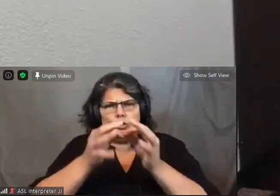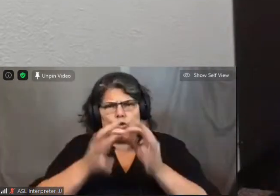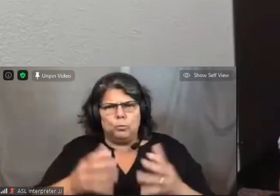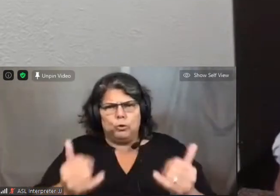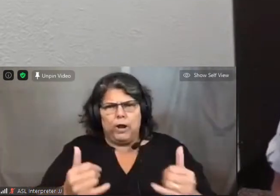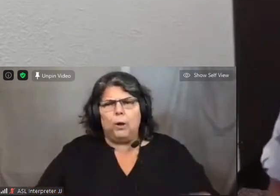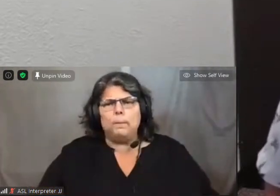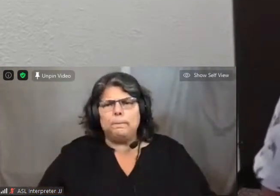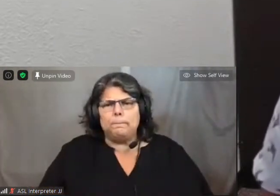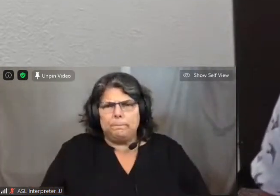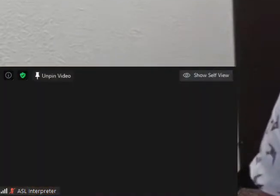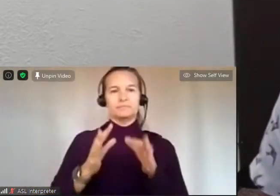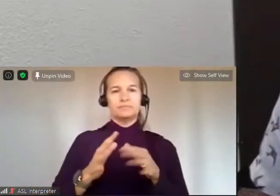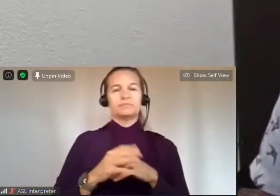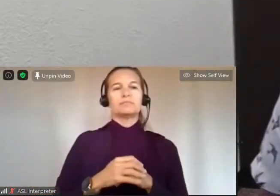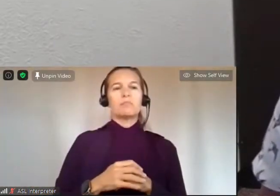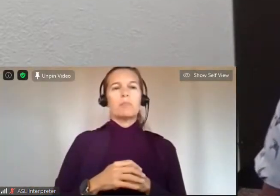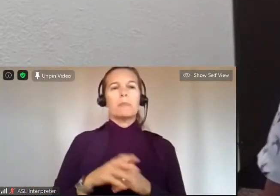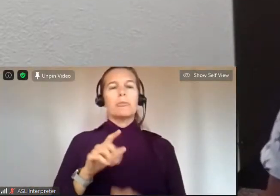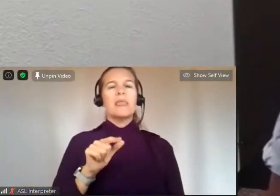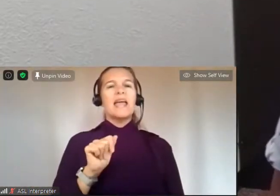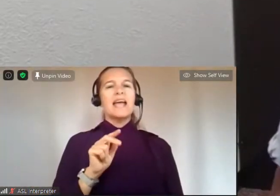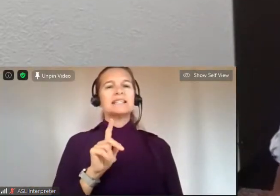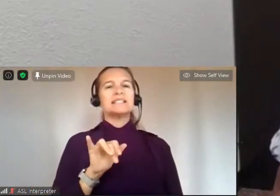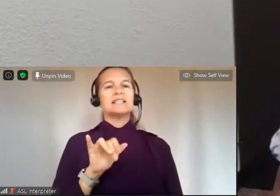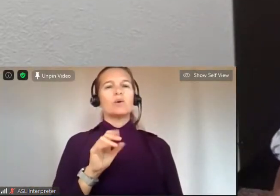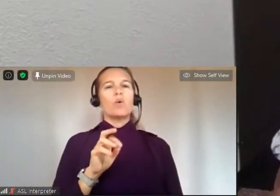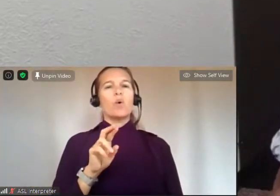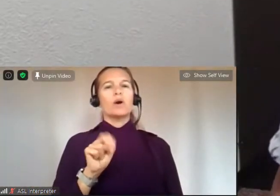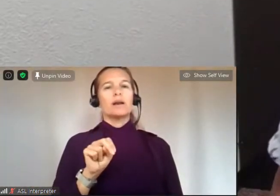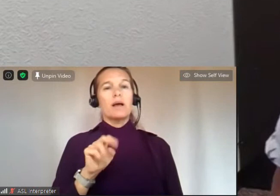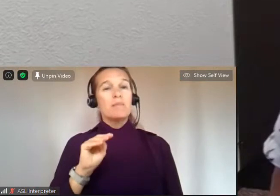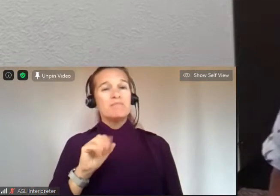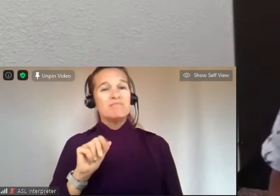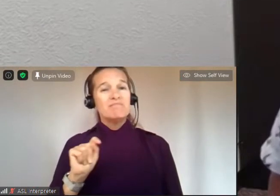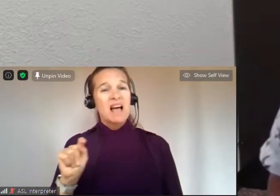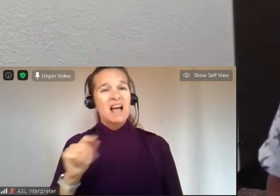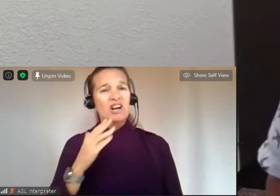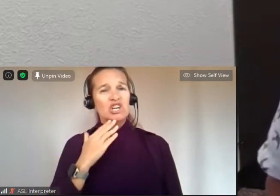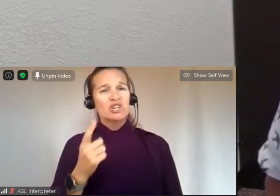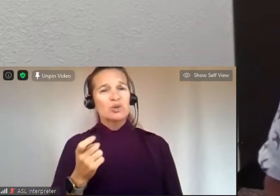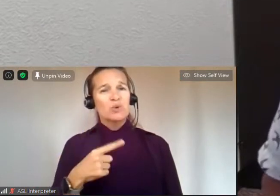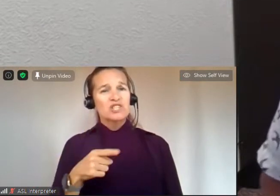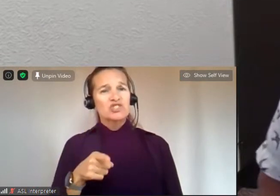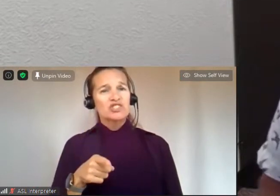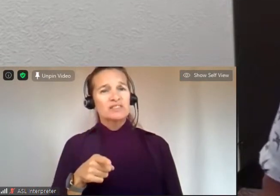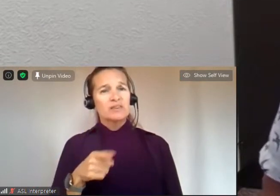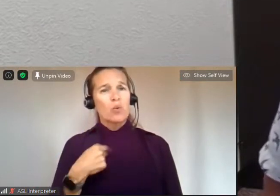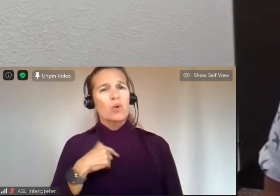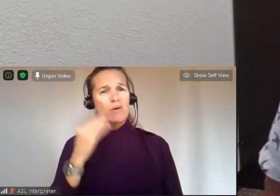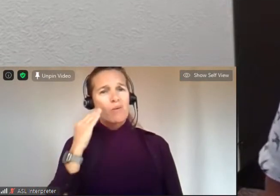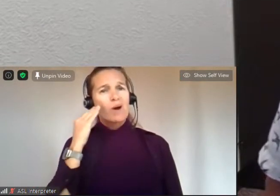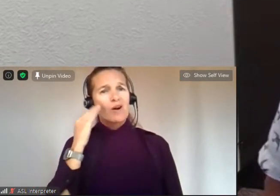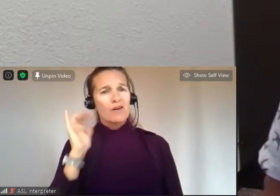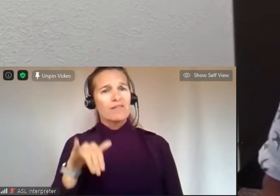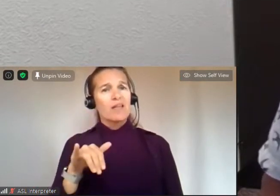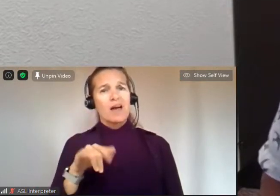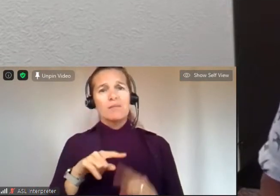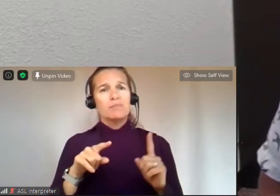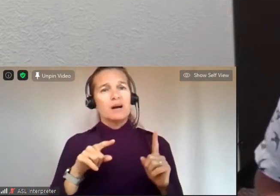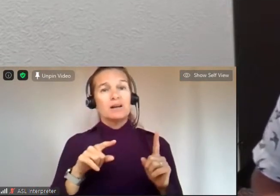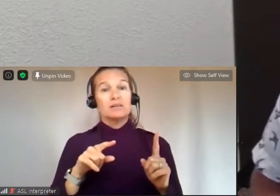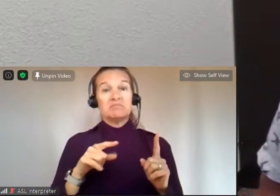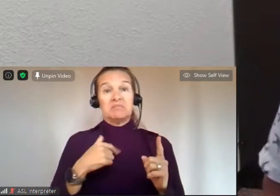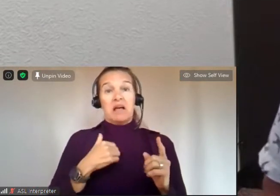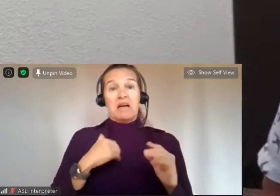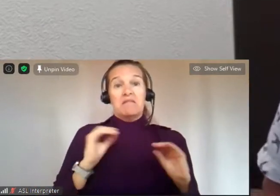Matt, that's a good question, and it's something that we are aware of. And it is something that I honestly don't have a